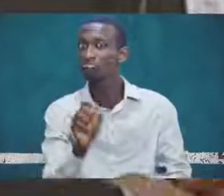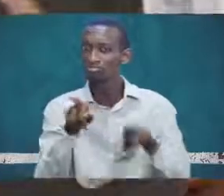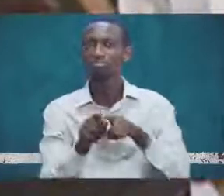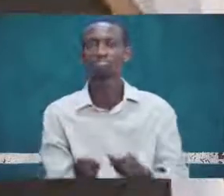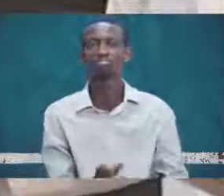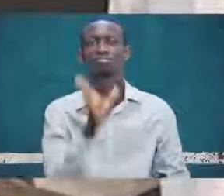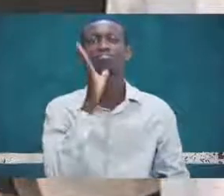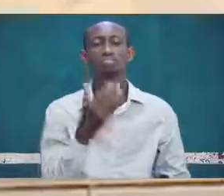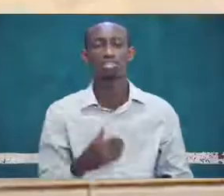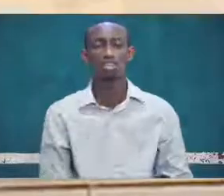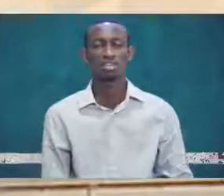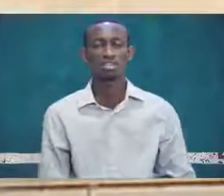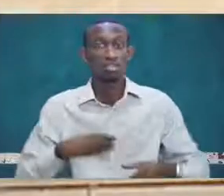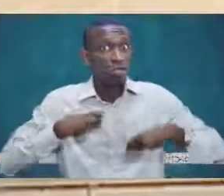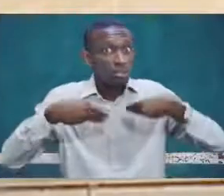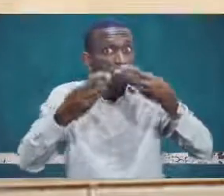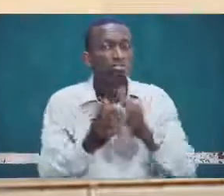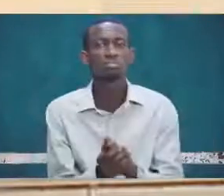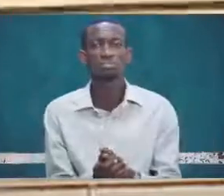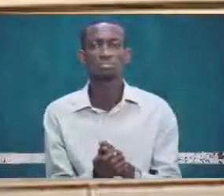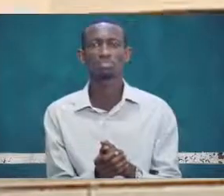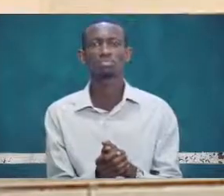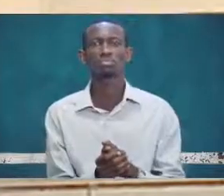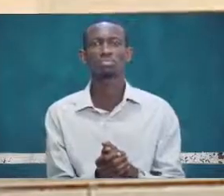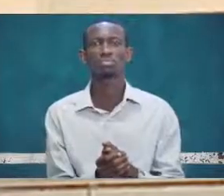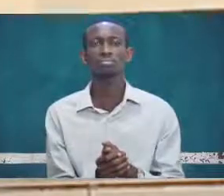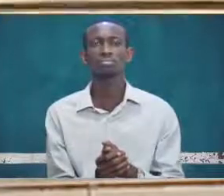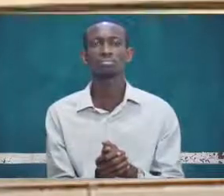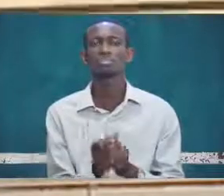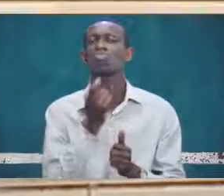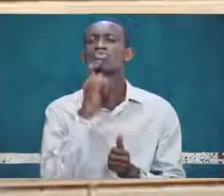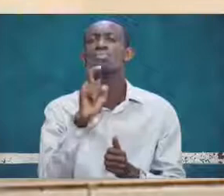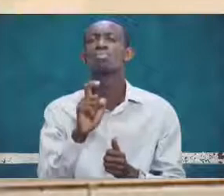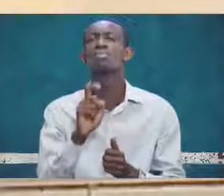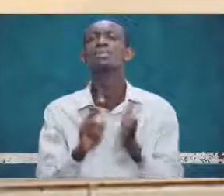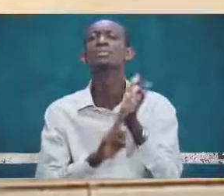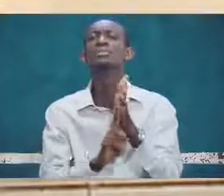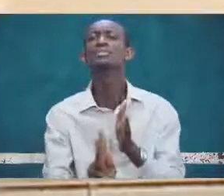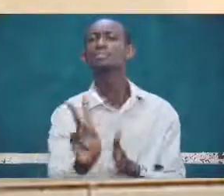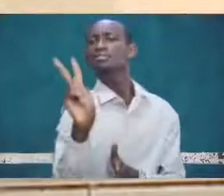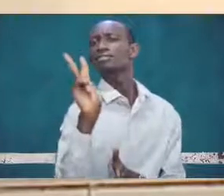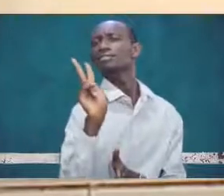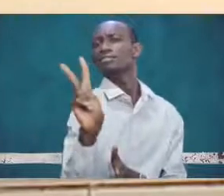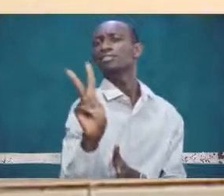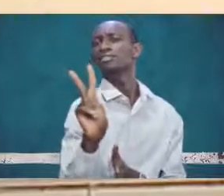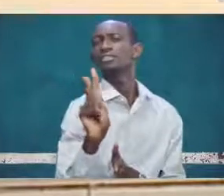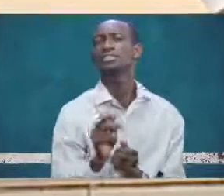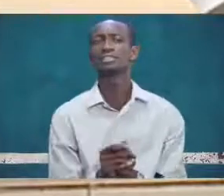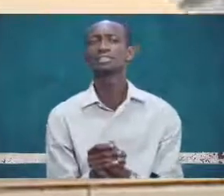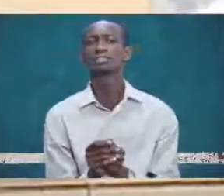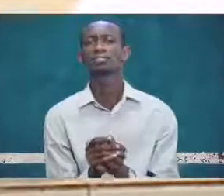proportionality by any letter you want. But we've chosen to use k as the constant of